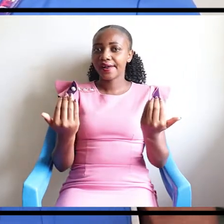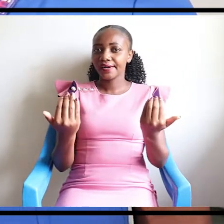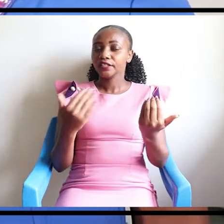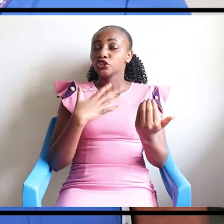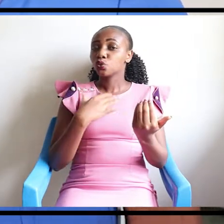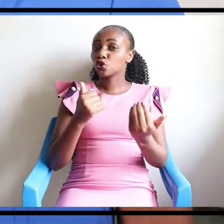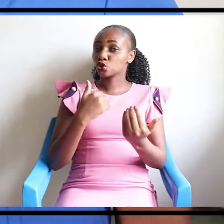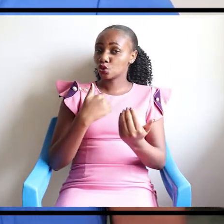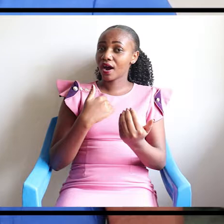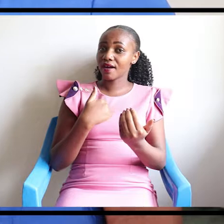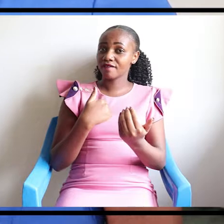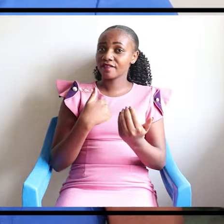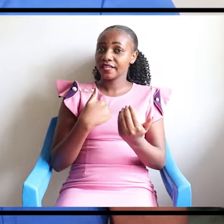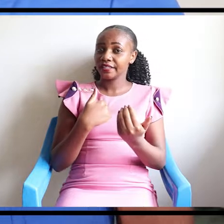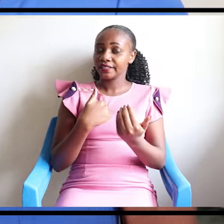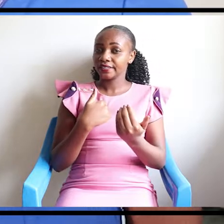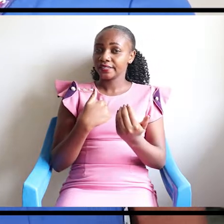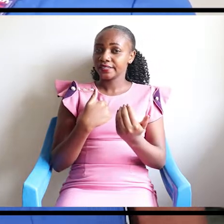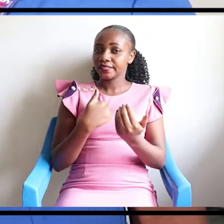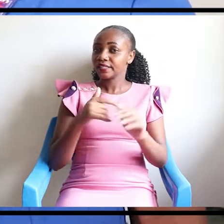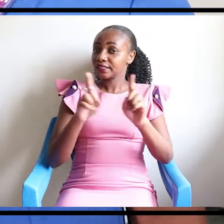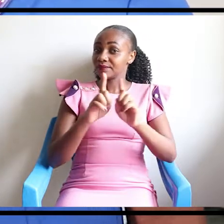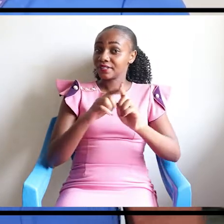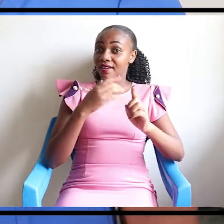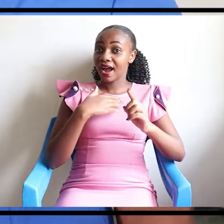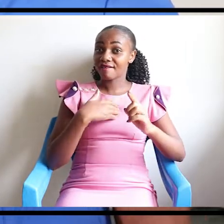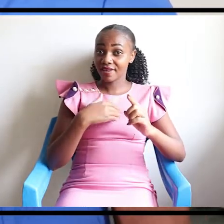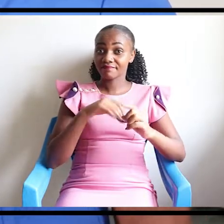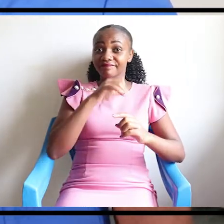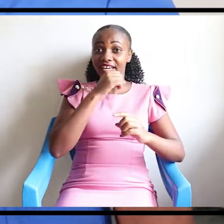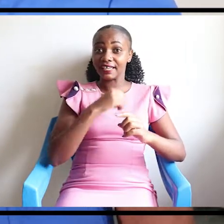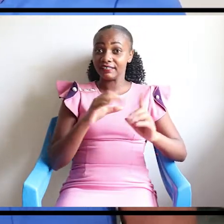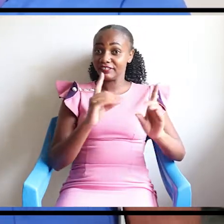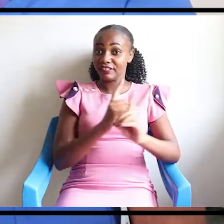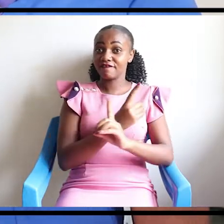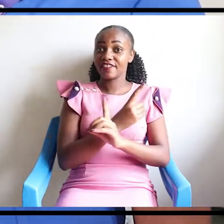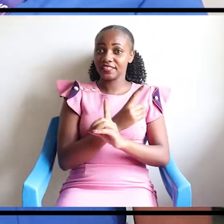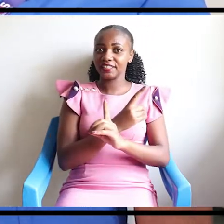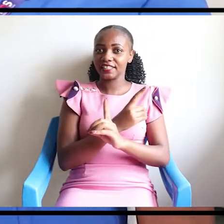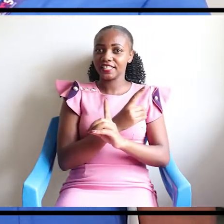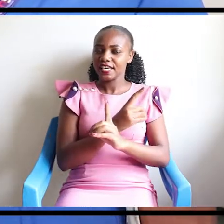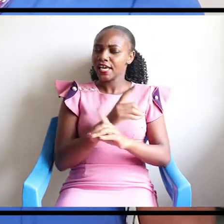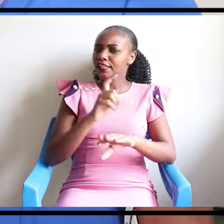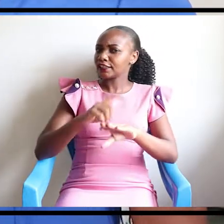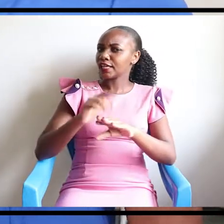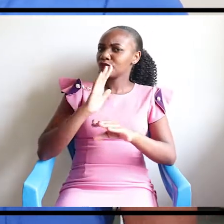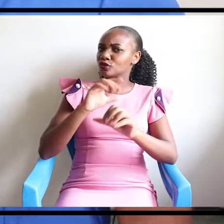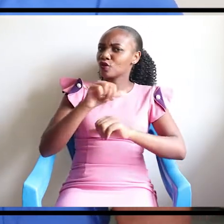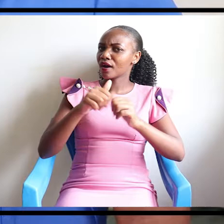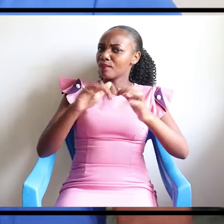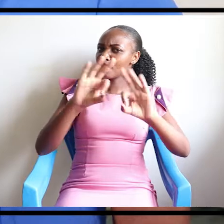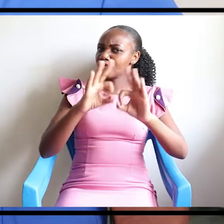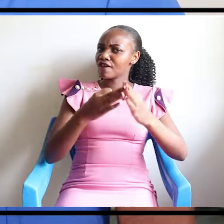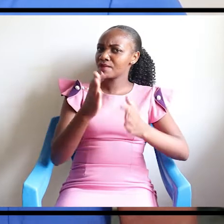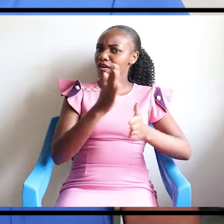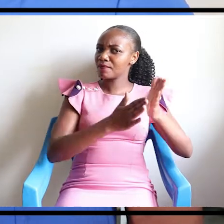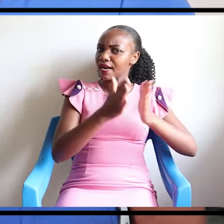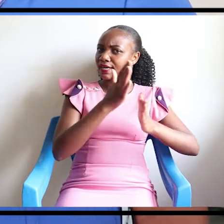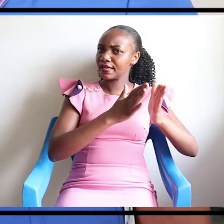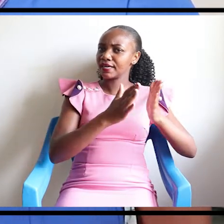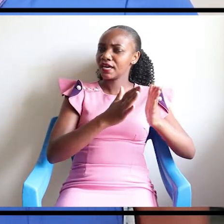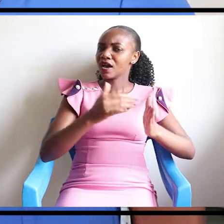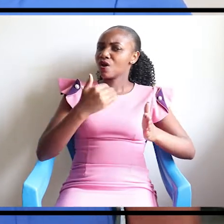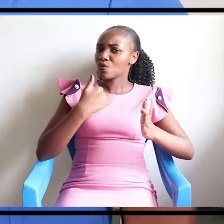children, of course, according to how a person can be able to raise these children. So when we talk about family planning, we have